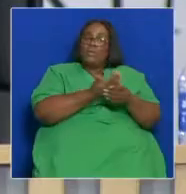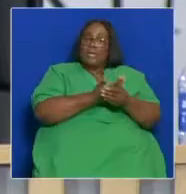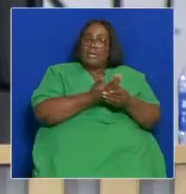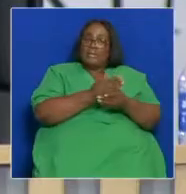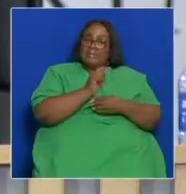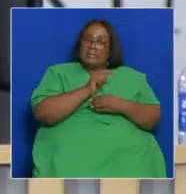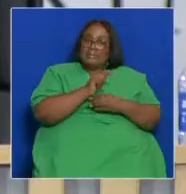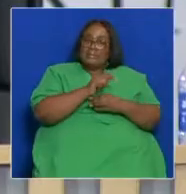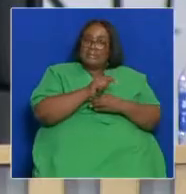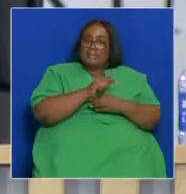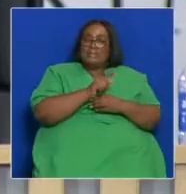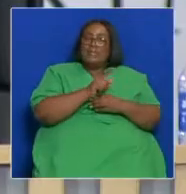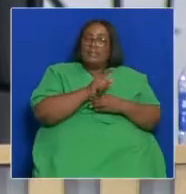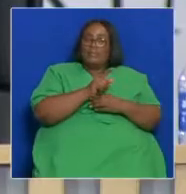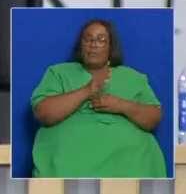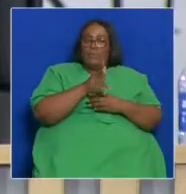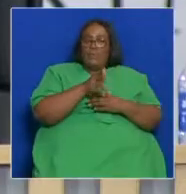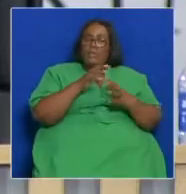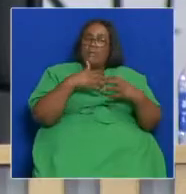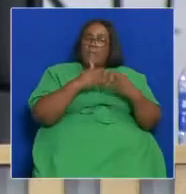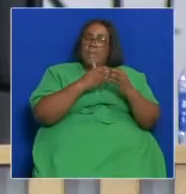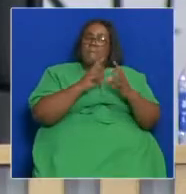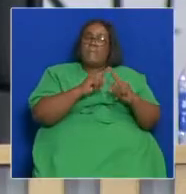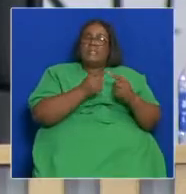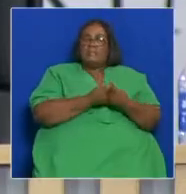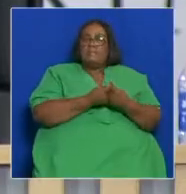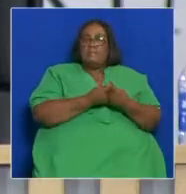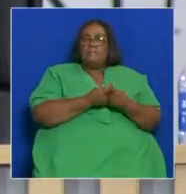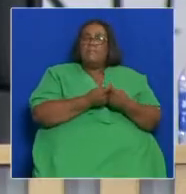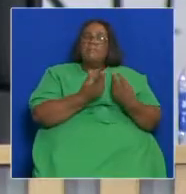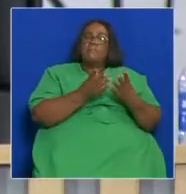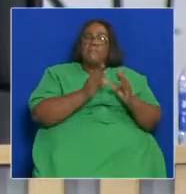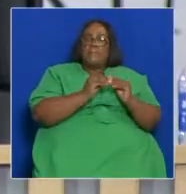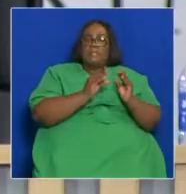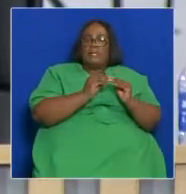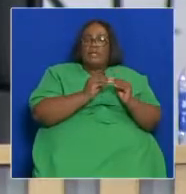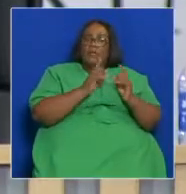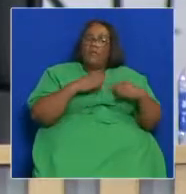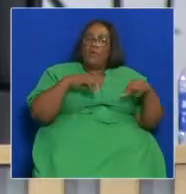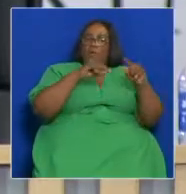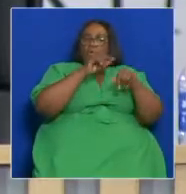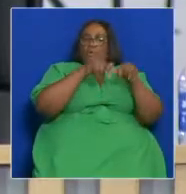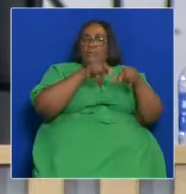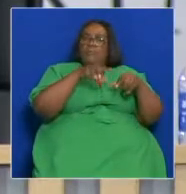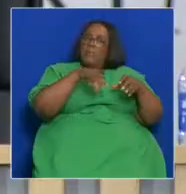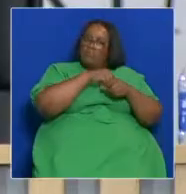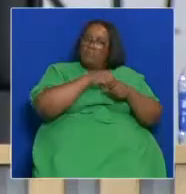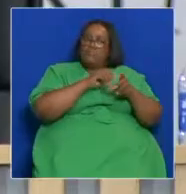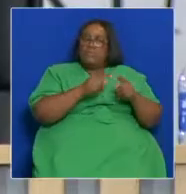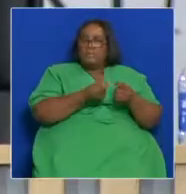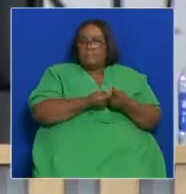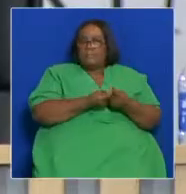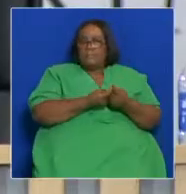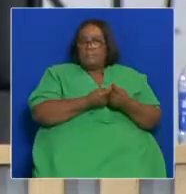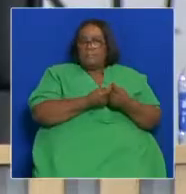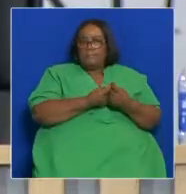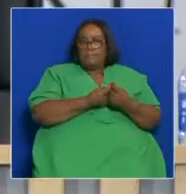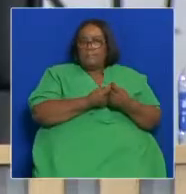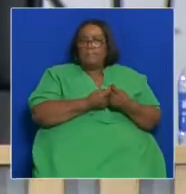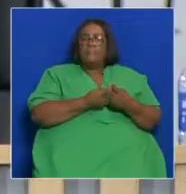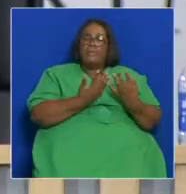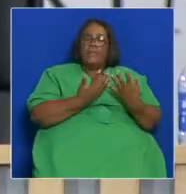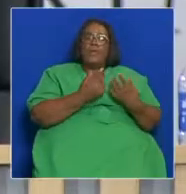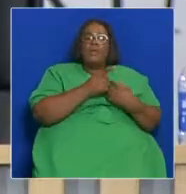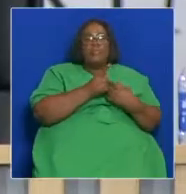convene a team meeting of everyone who is part of that team. Then they will start